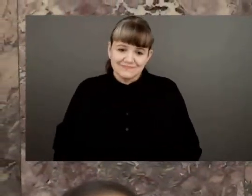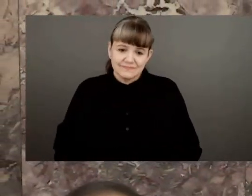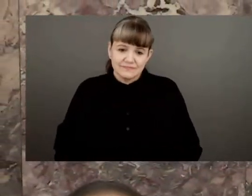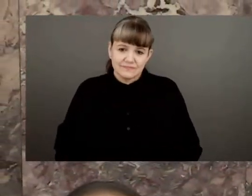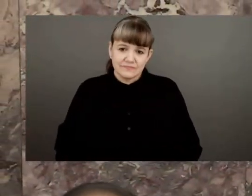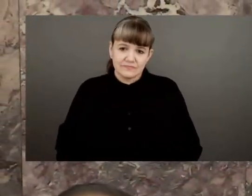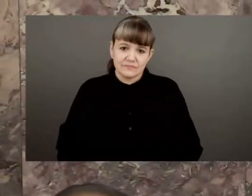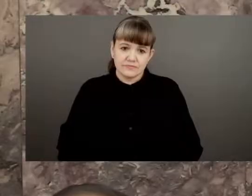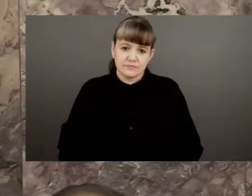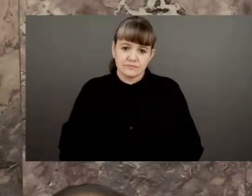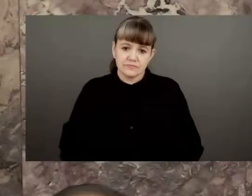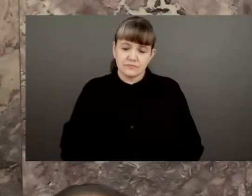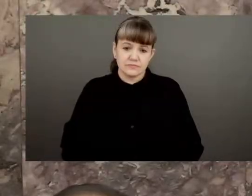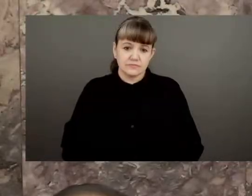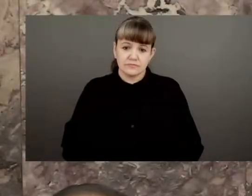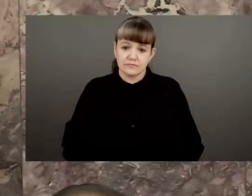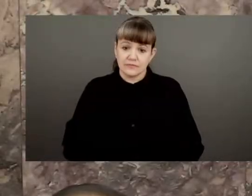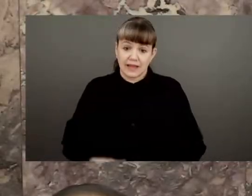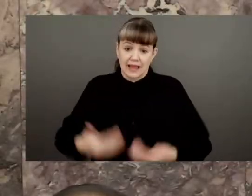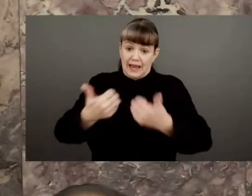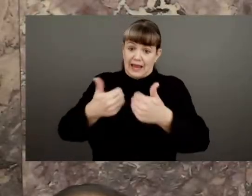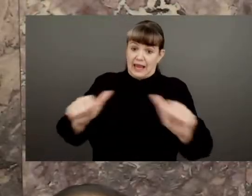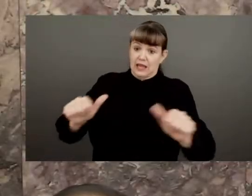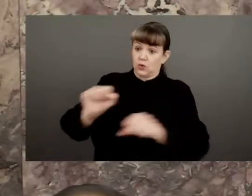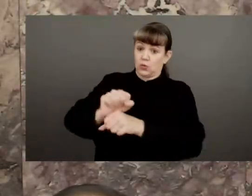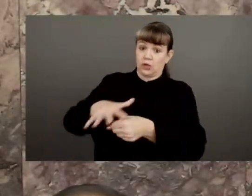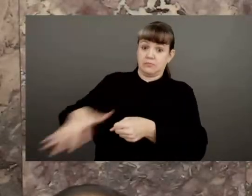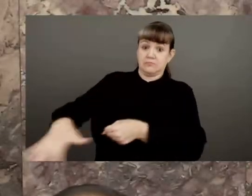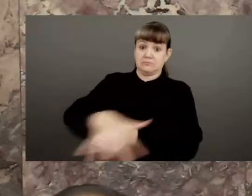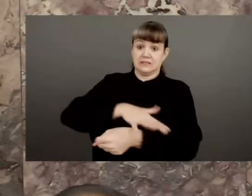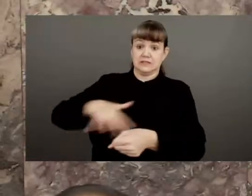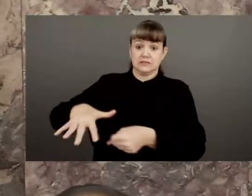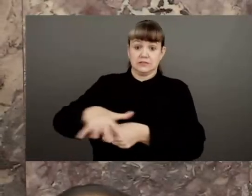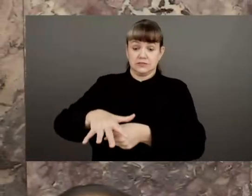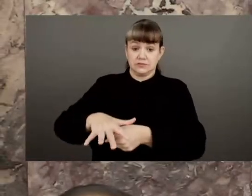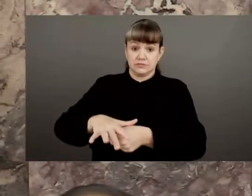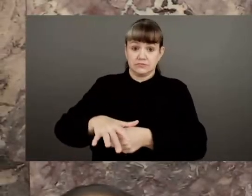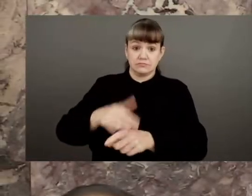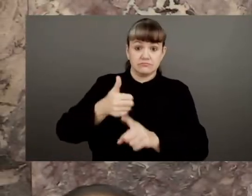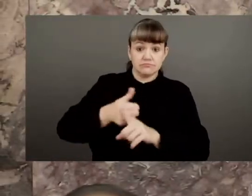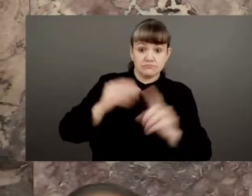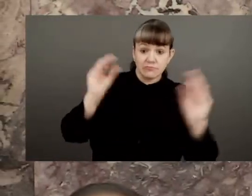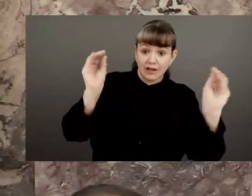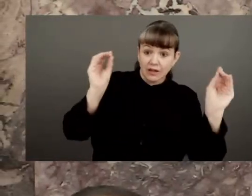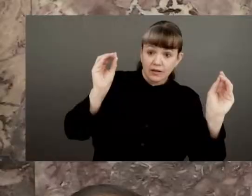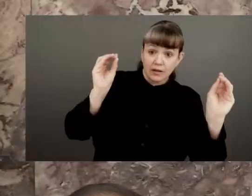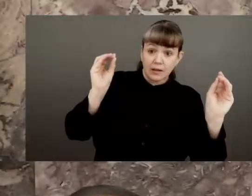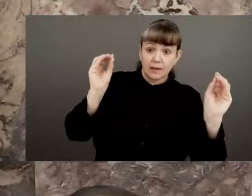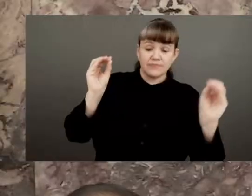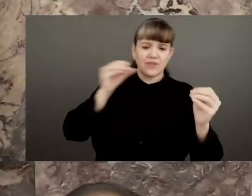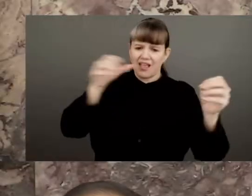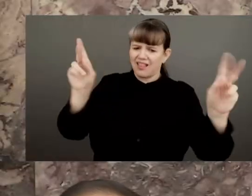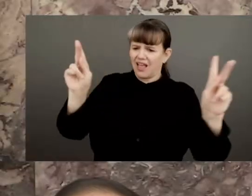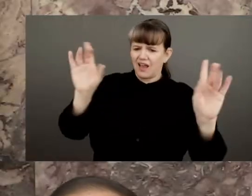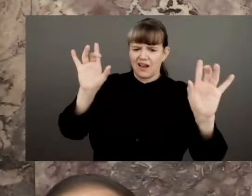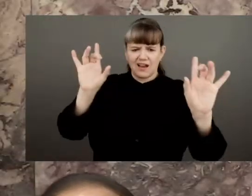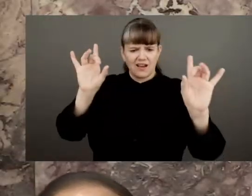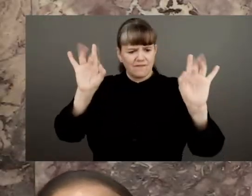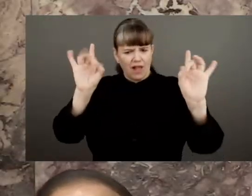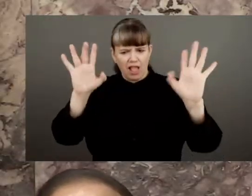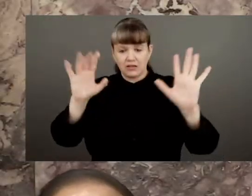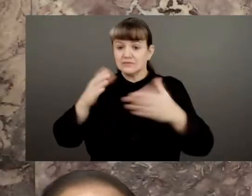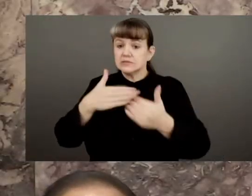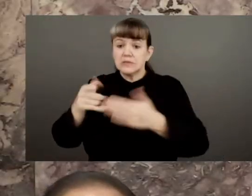any workplace, whether you're a paramedic, a nurse, a physician, a frontline worker of any kind, Mr. Speaker, and that is